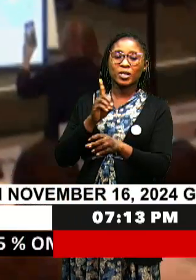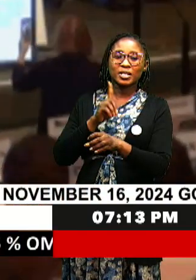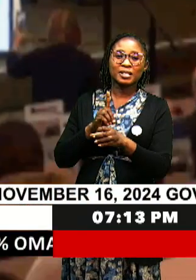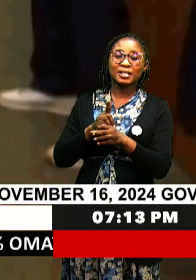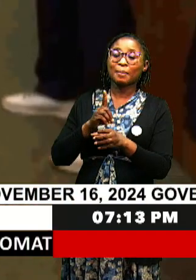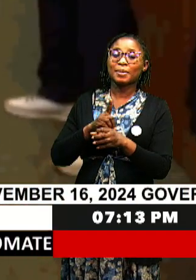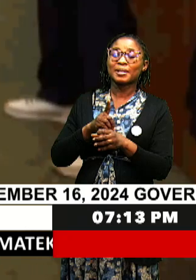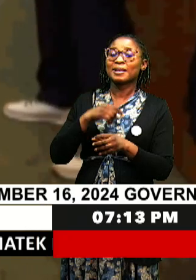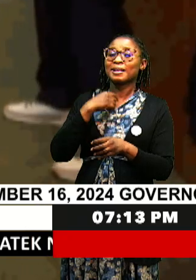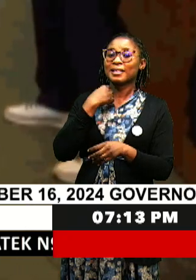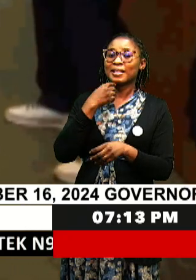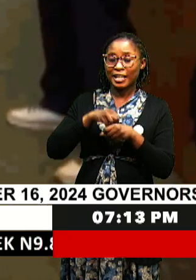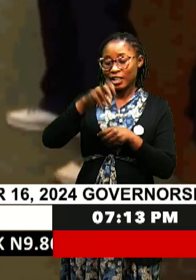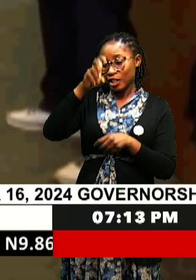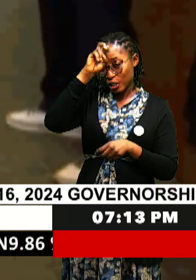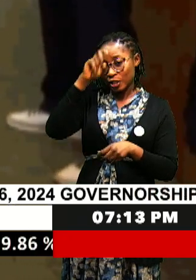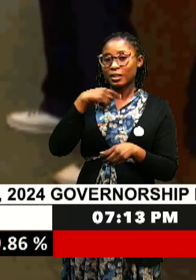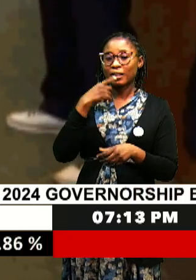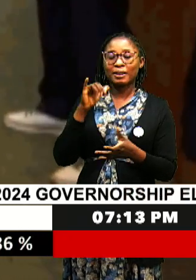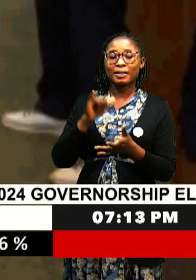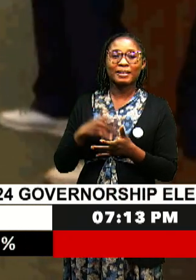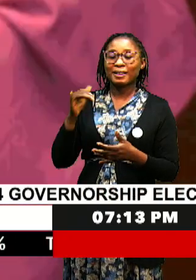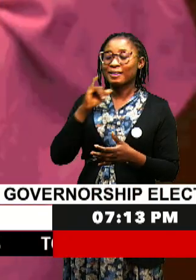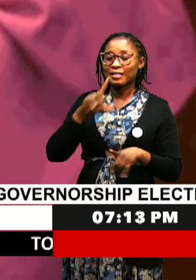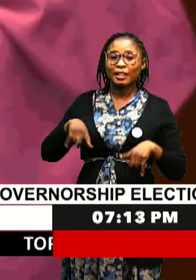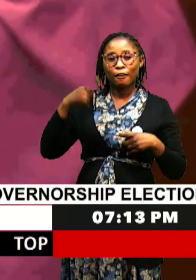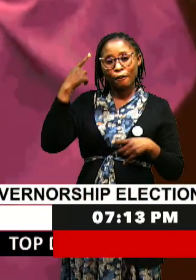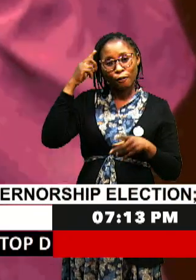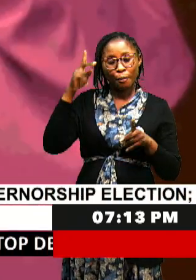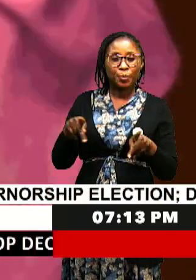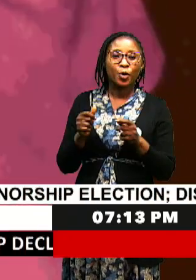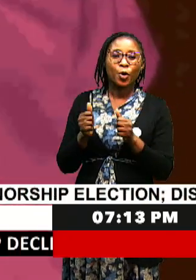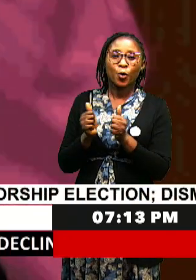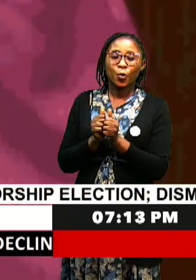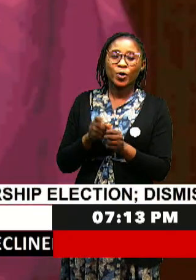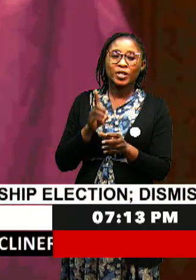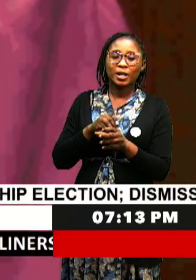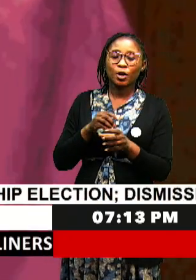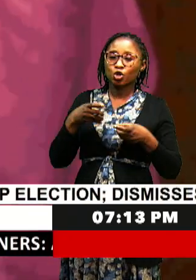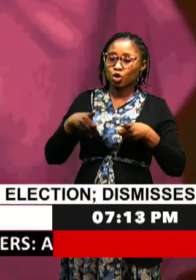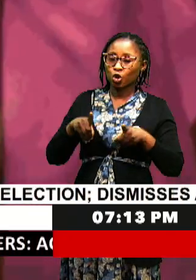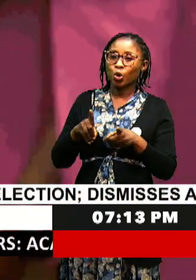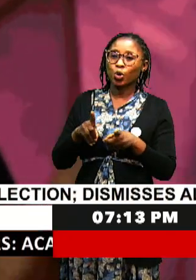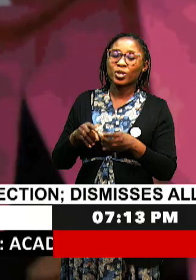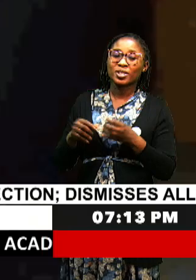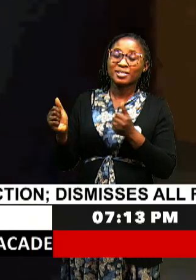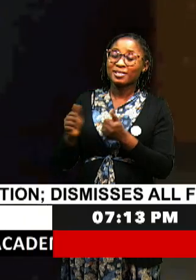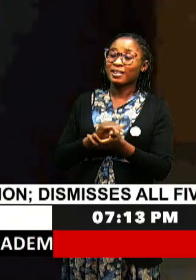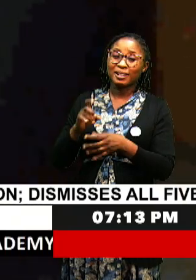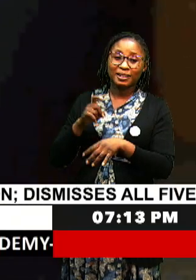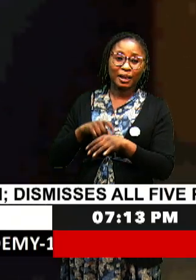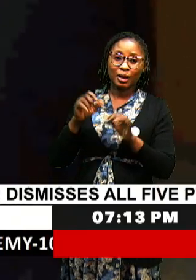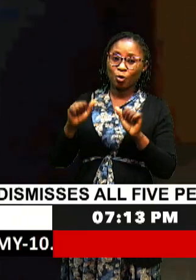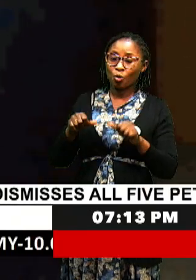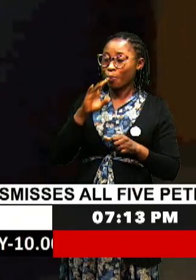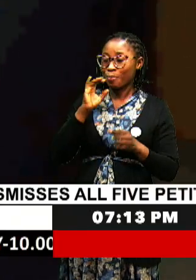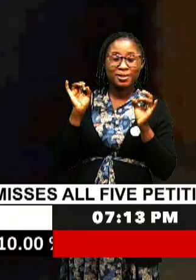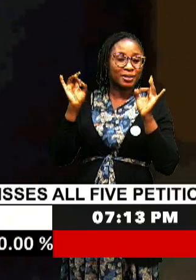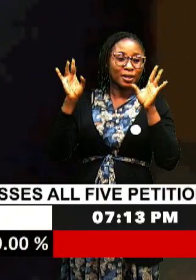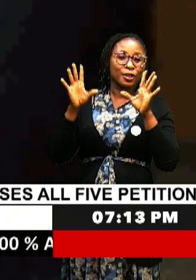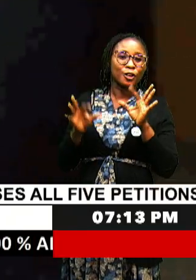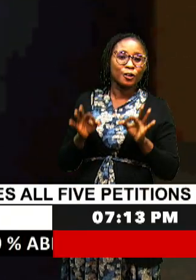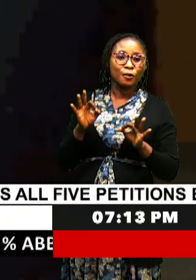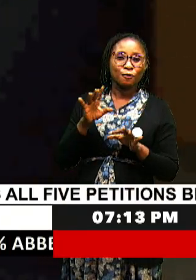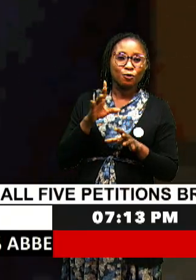that indeed life for people living with disability during disaster times could be horrible. If we take care